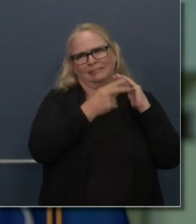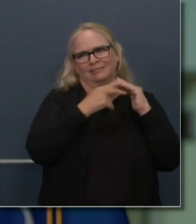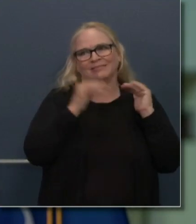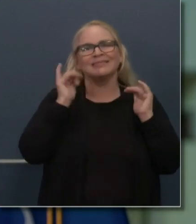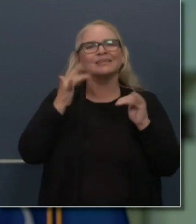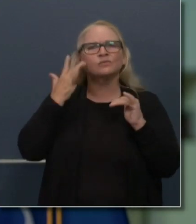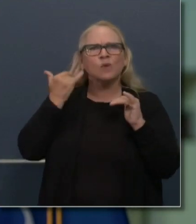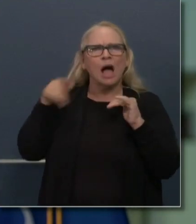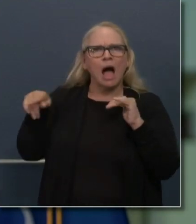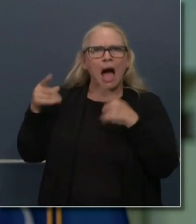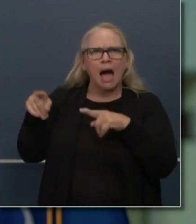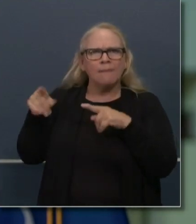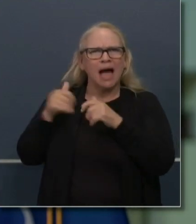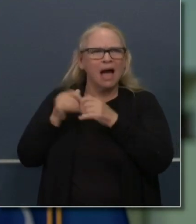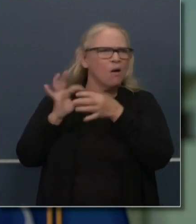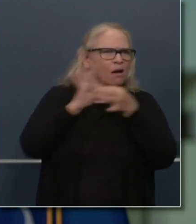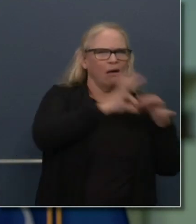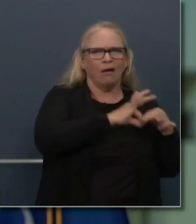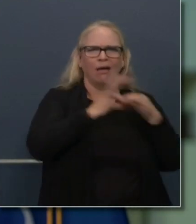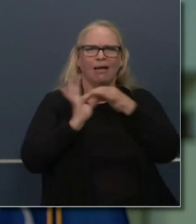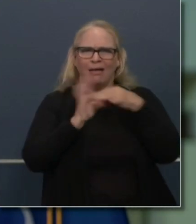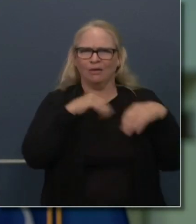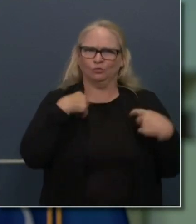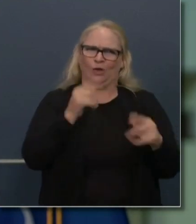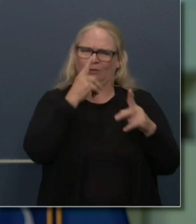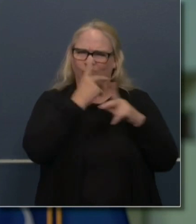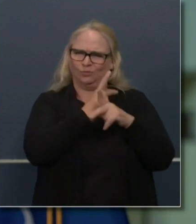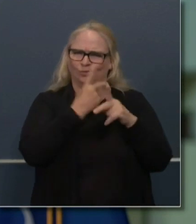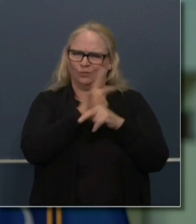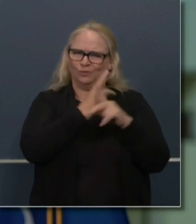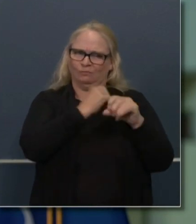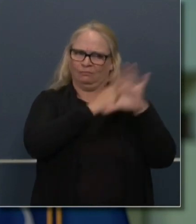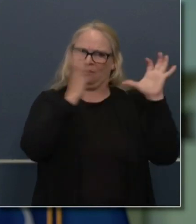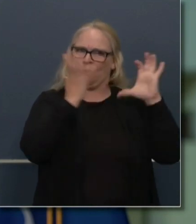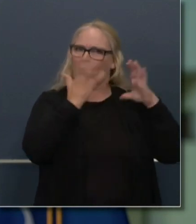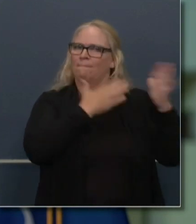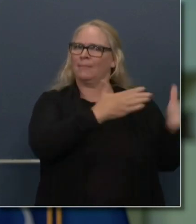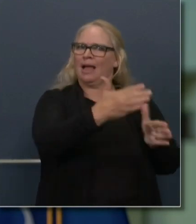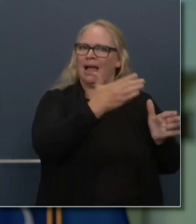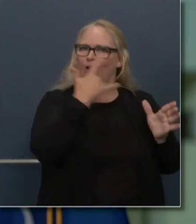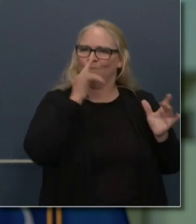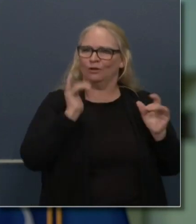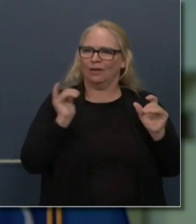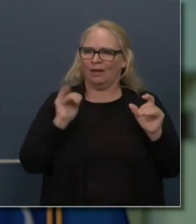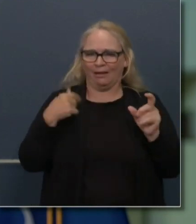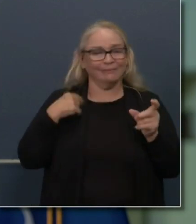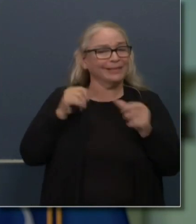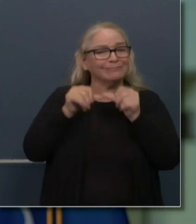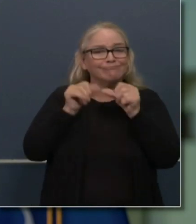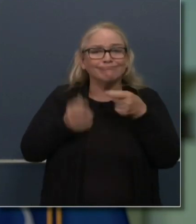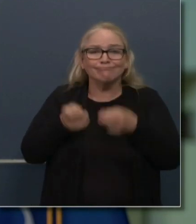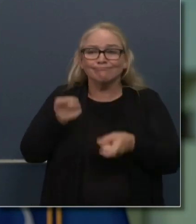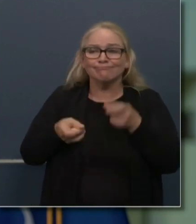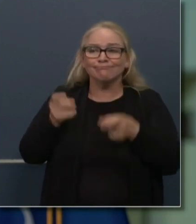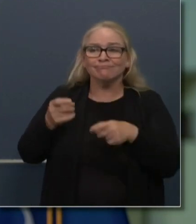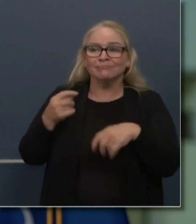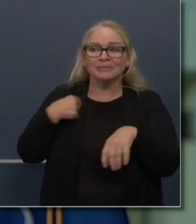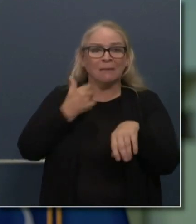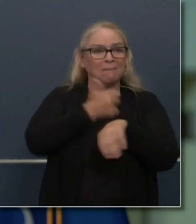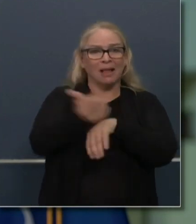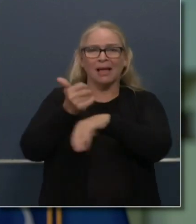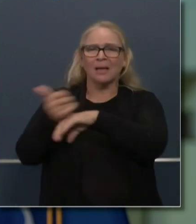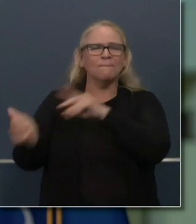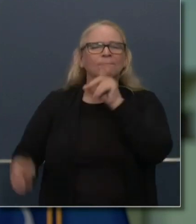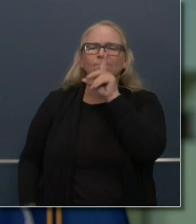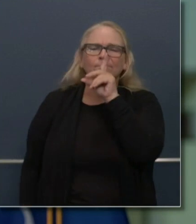more robust still. So it's a constant, never-ending process of iteration. I point no fingers, never have, never will, no